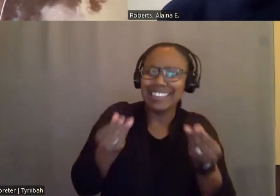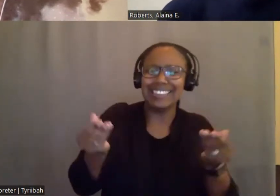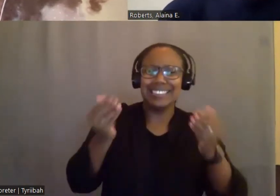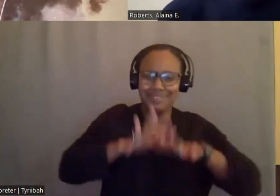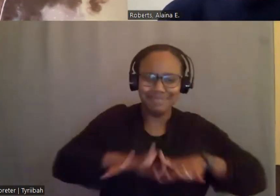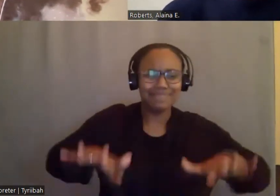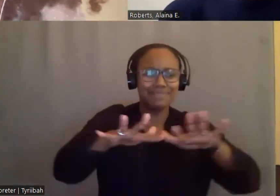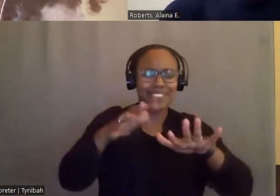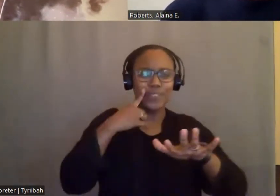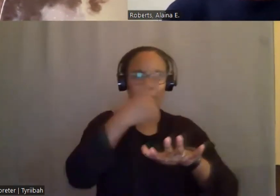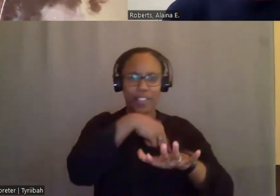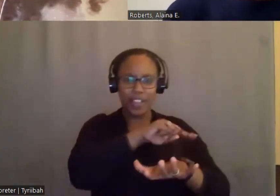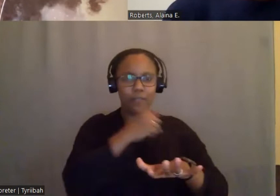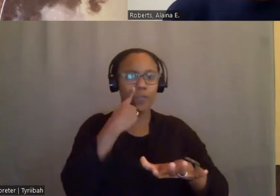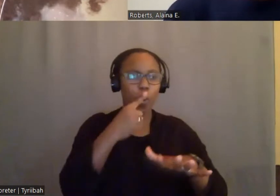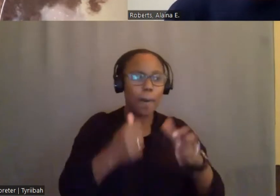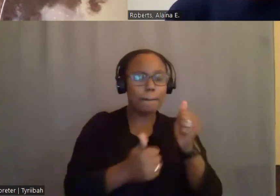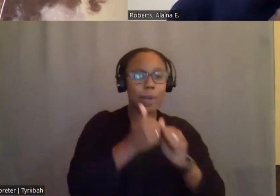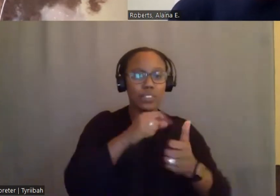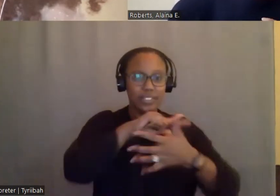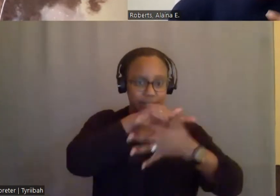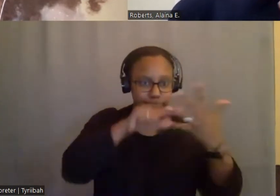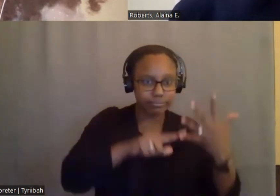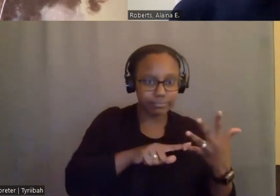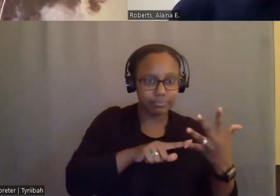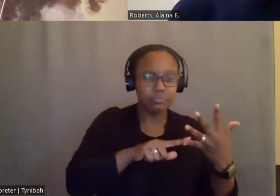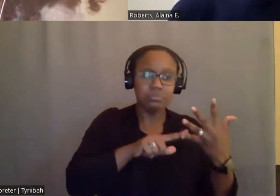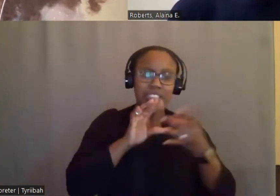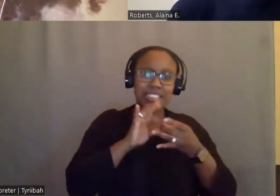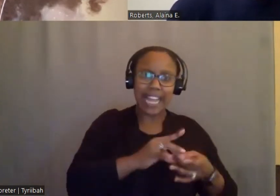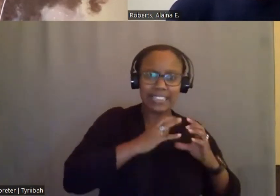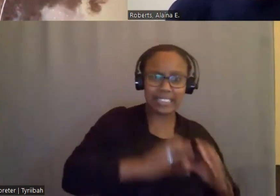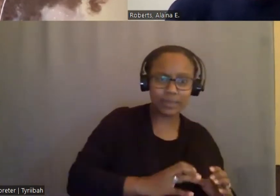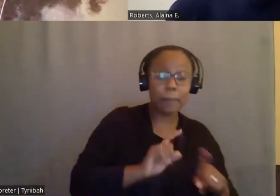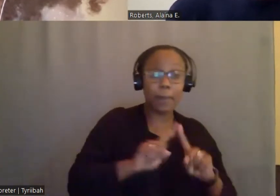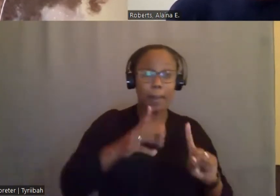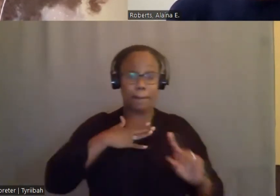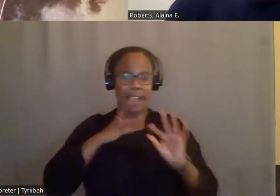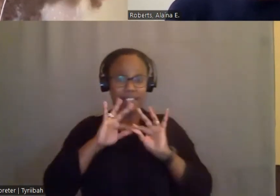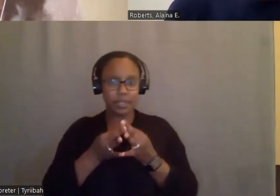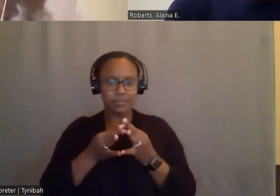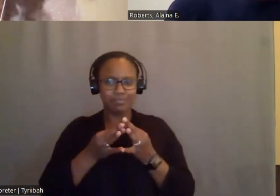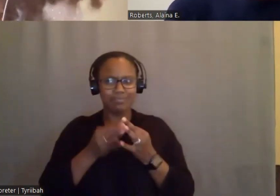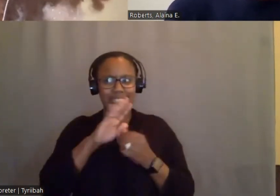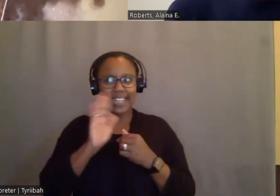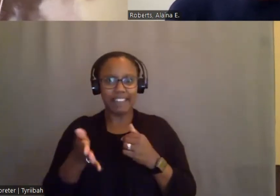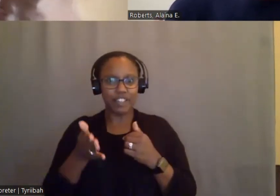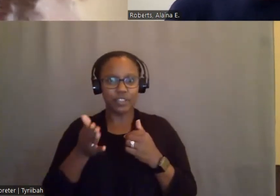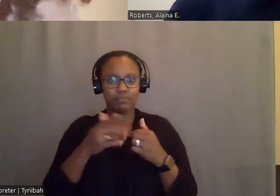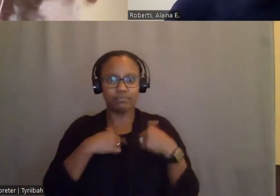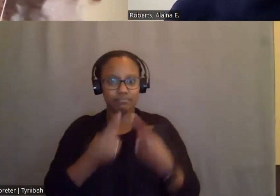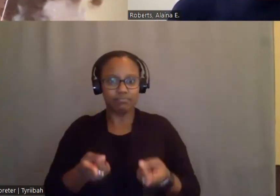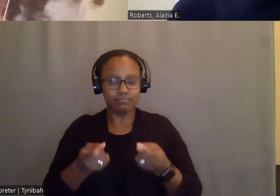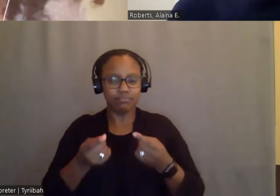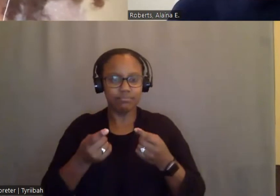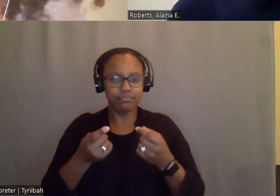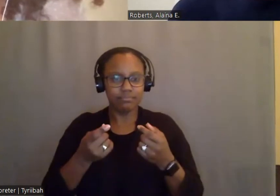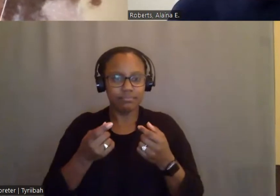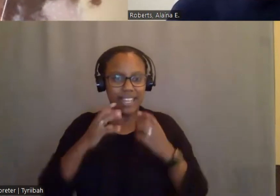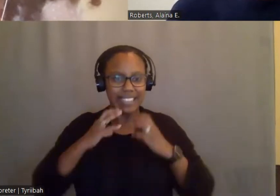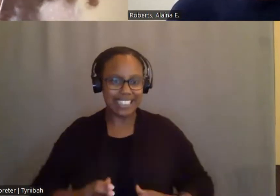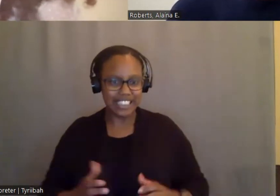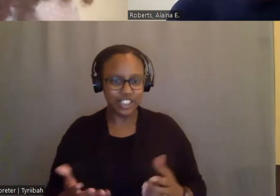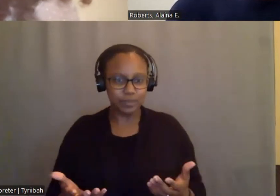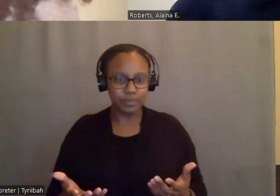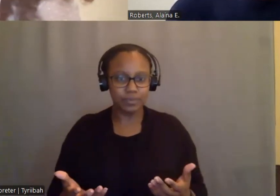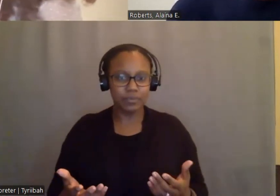most of these nations is tied to citizenship, but for actually my family members, they never had citizenship. And so they were living in a nation in which